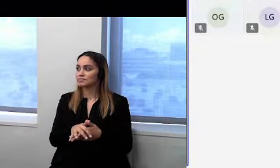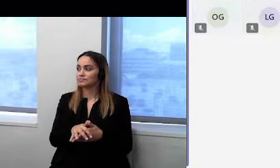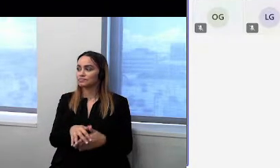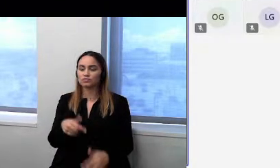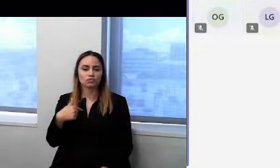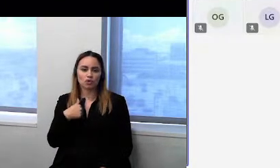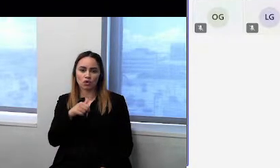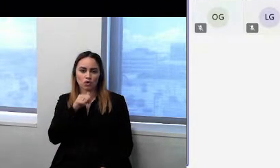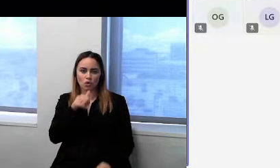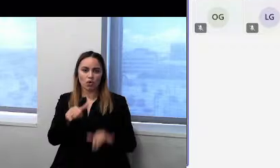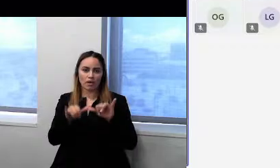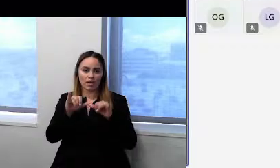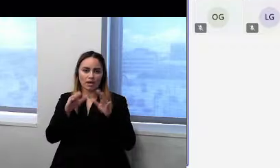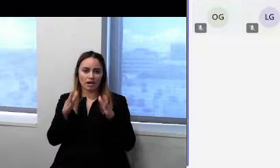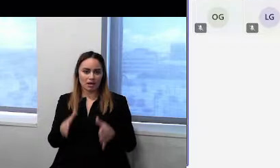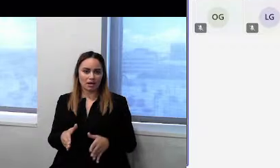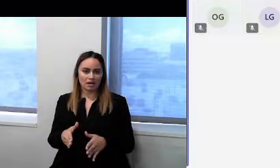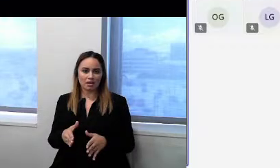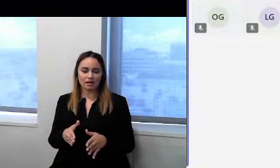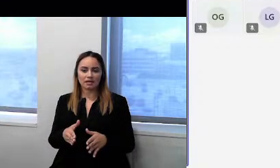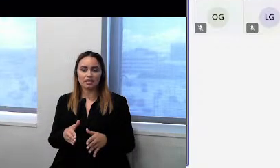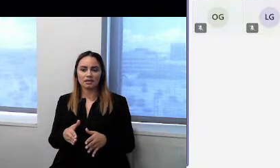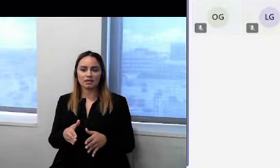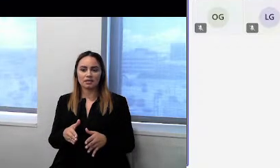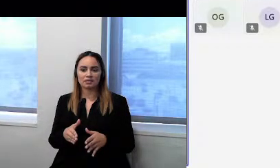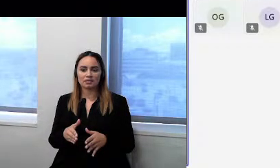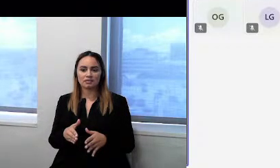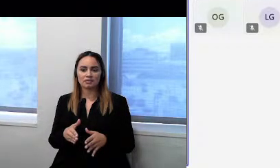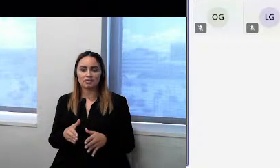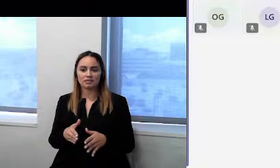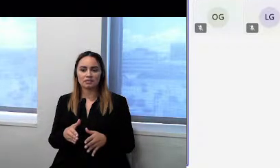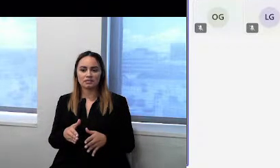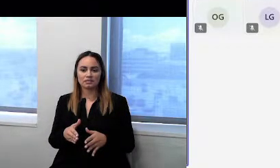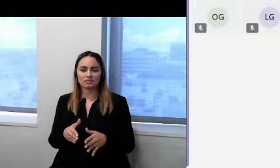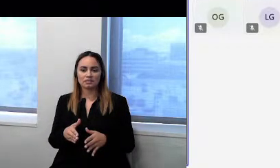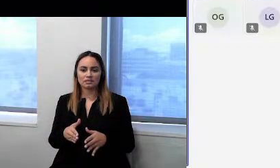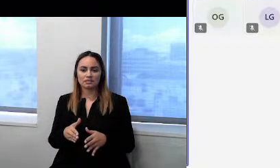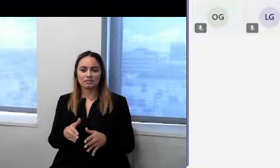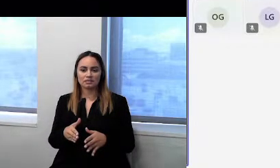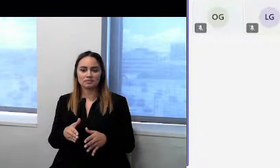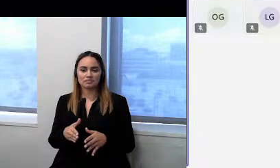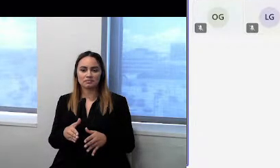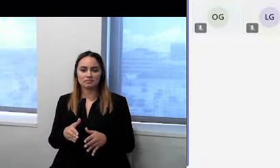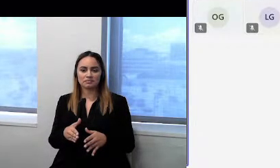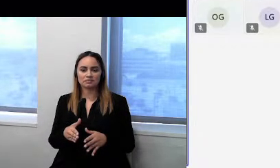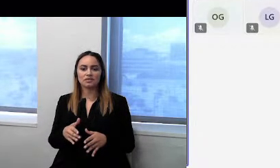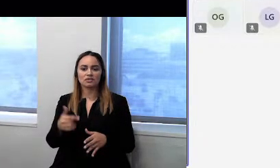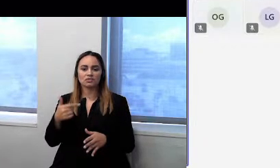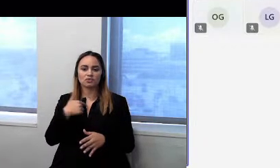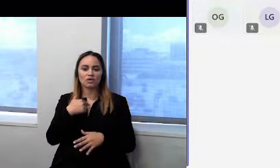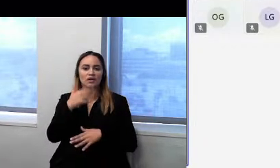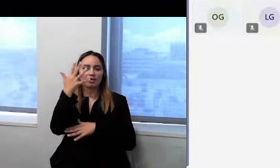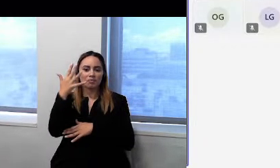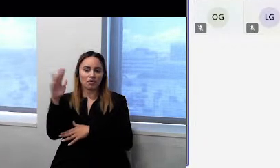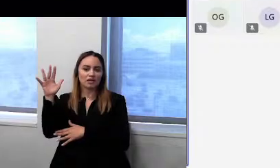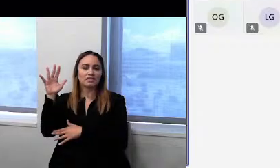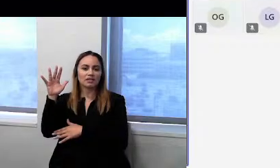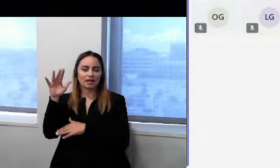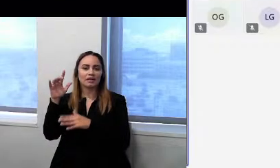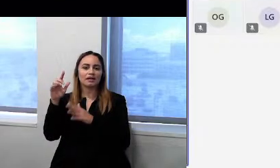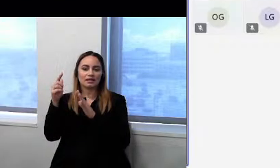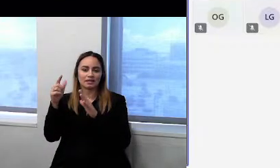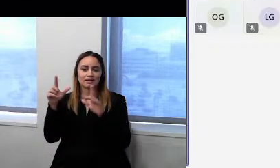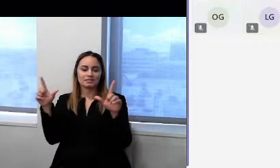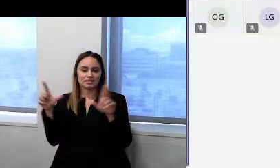am let's say a Department of Natural Resources licensed arborist. That's Okay. the only title that I